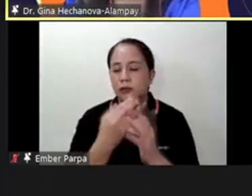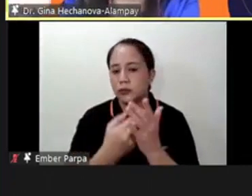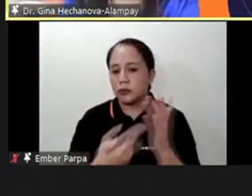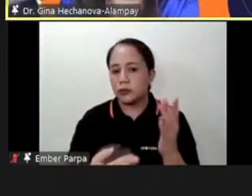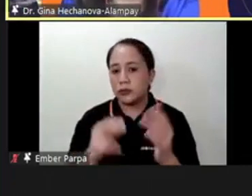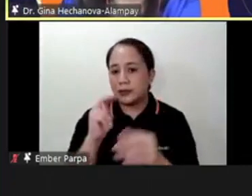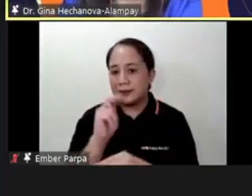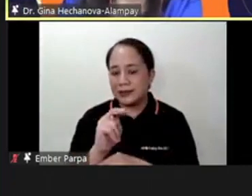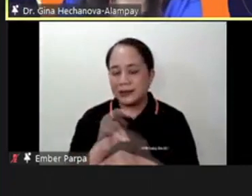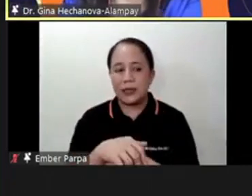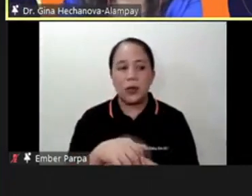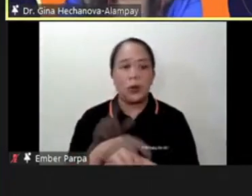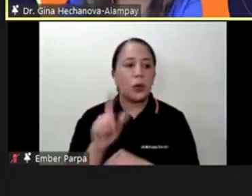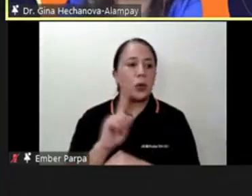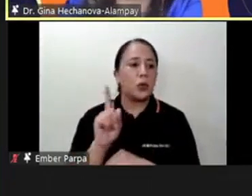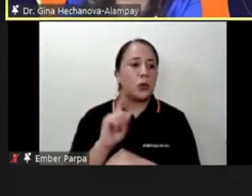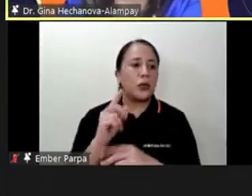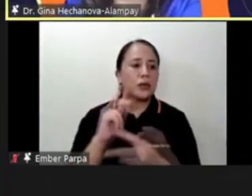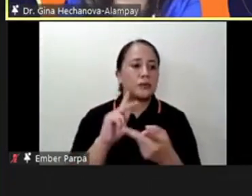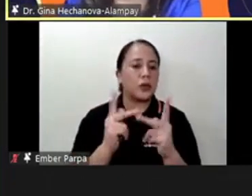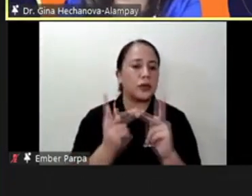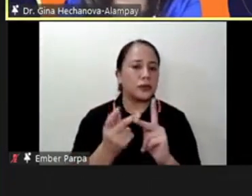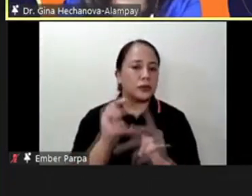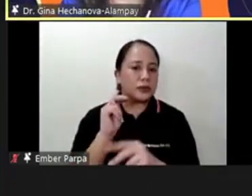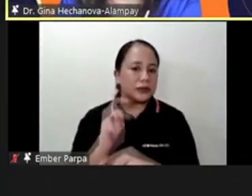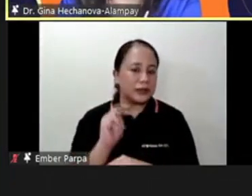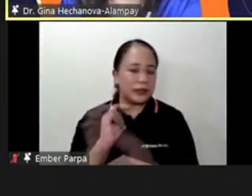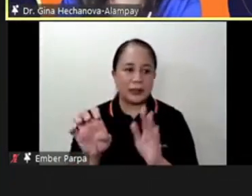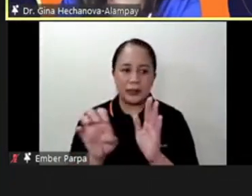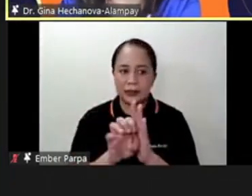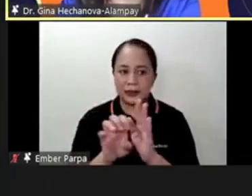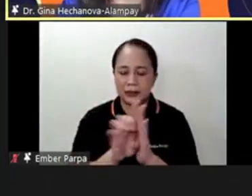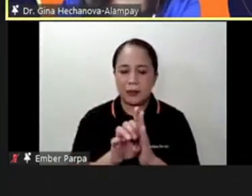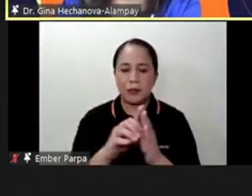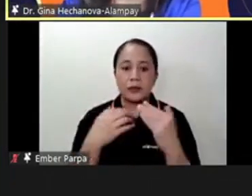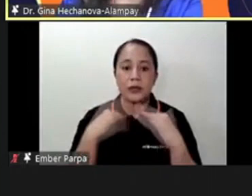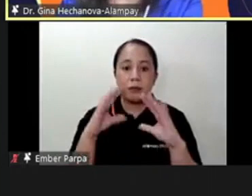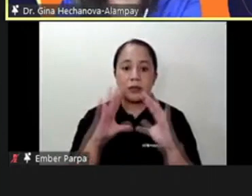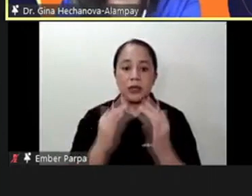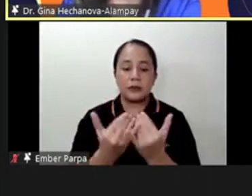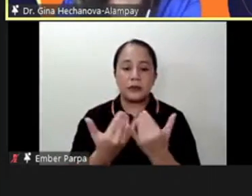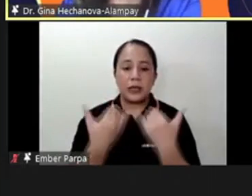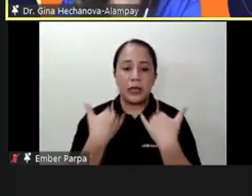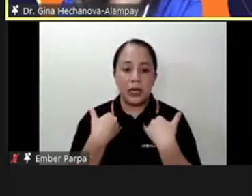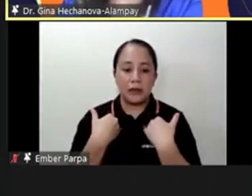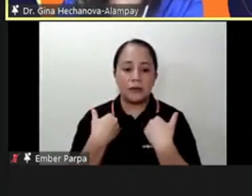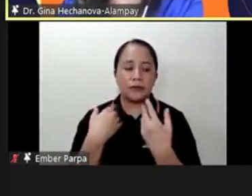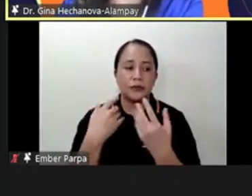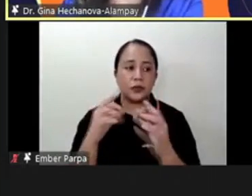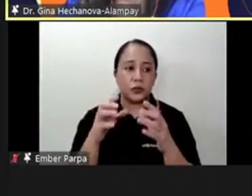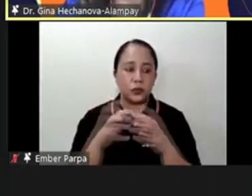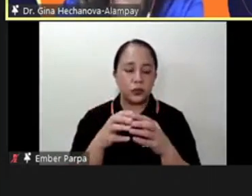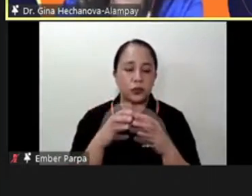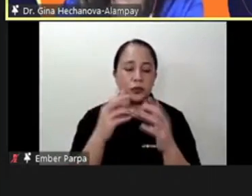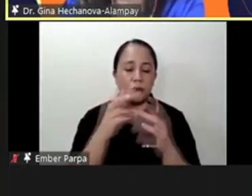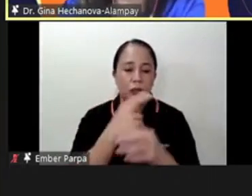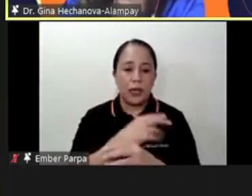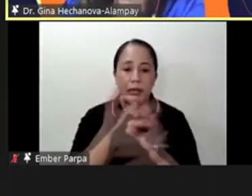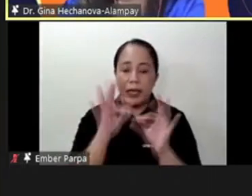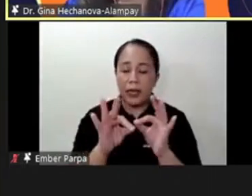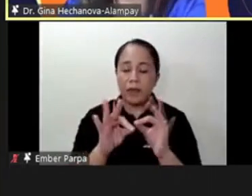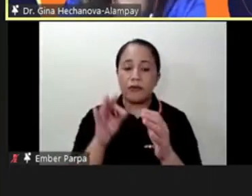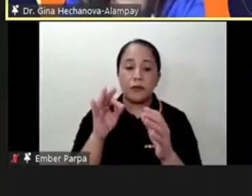need, what kind of partners do we need. So for example, some companies have partnered with hospitals so that if their employees get